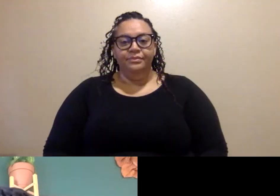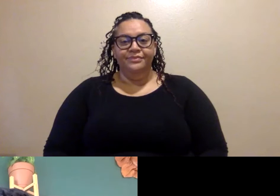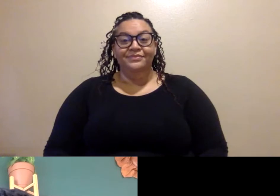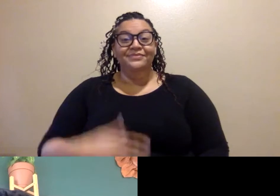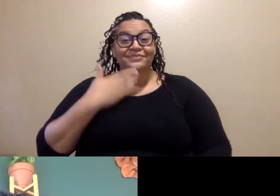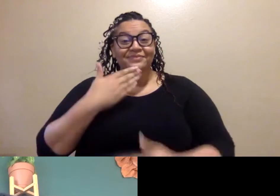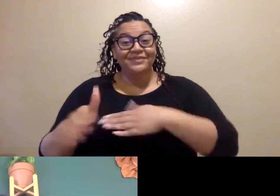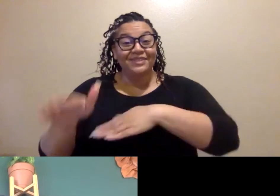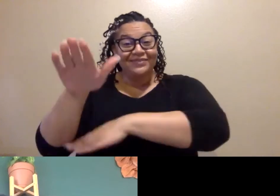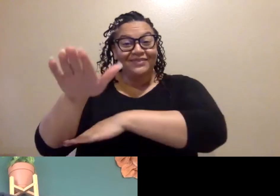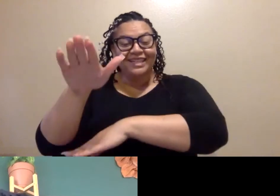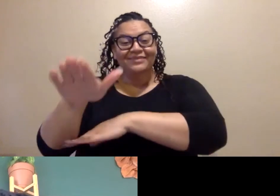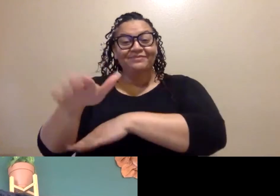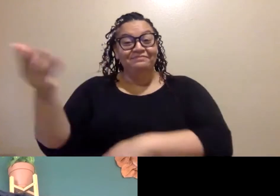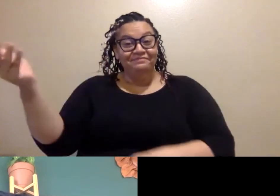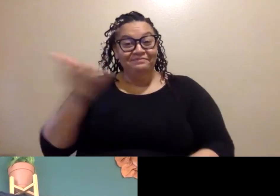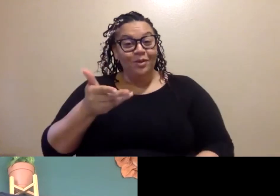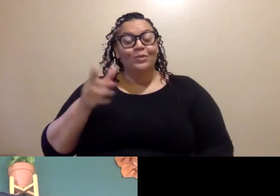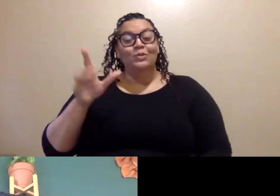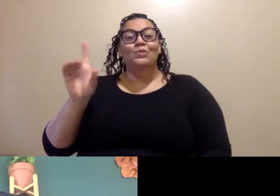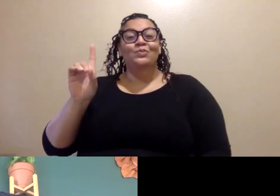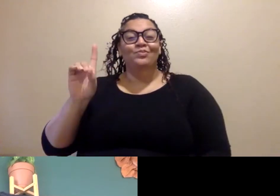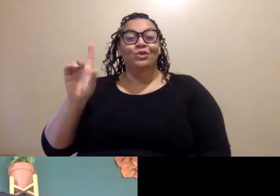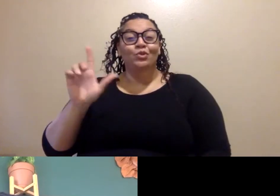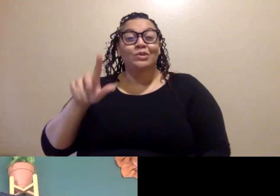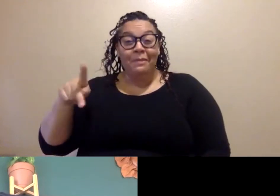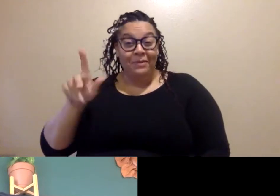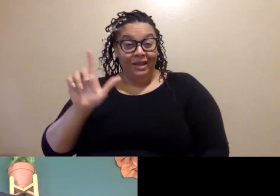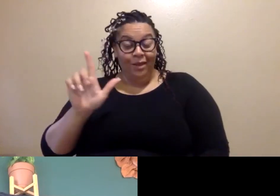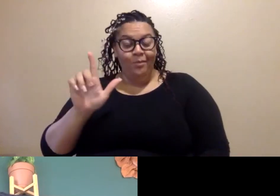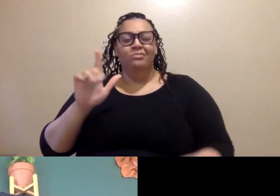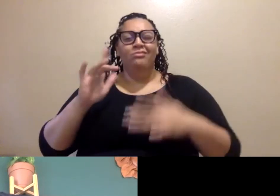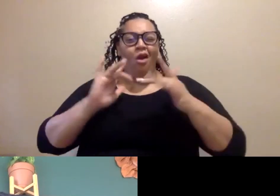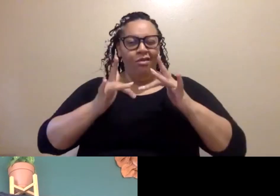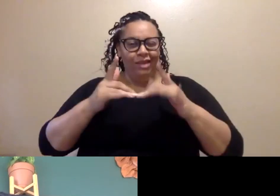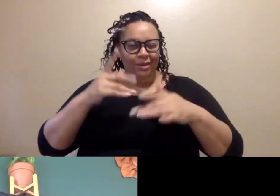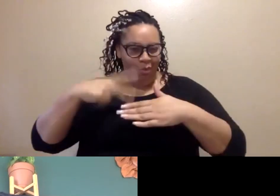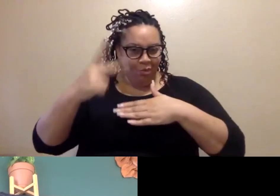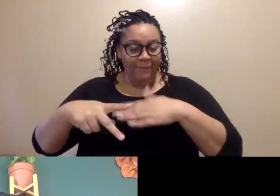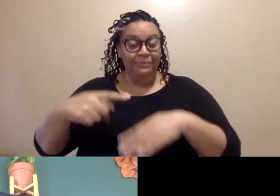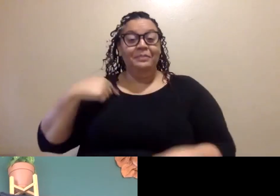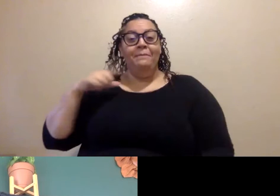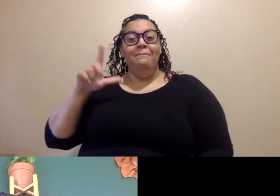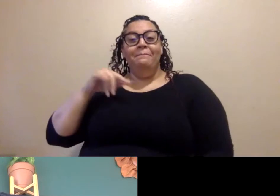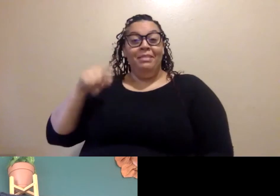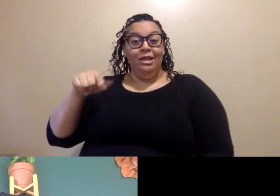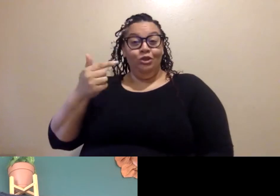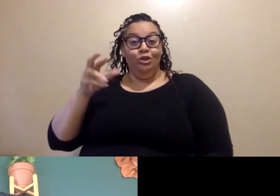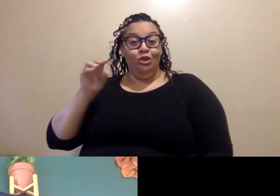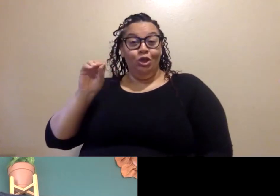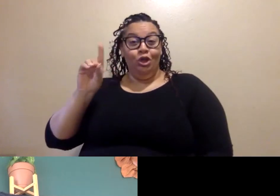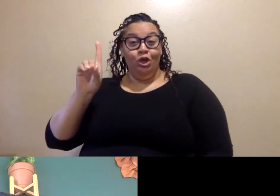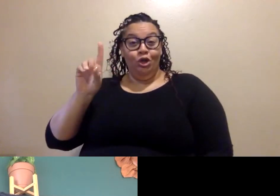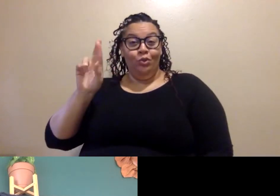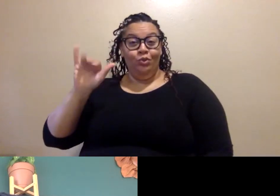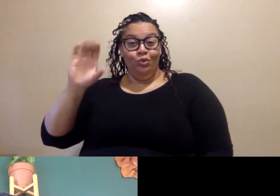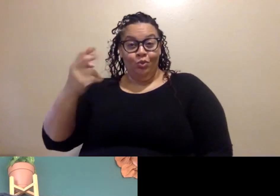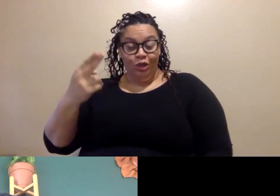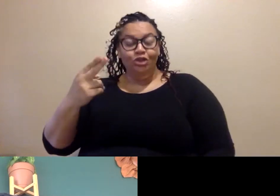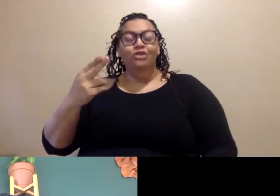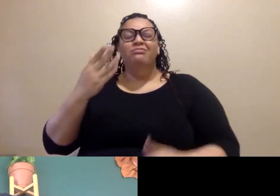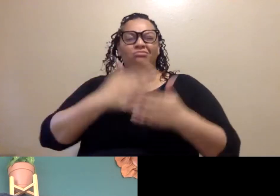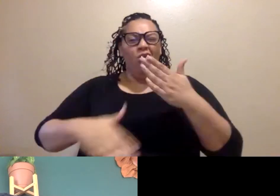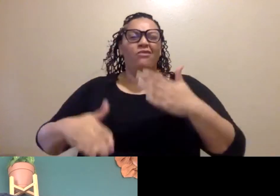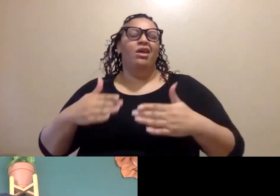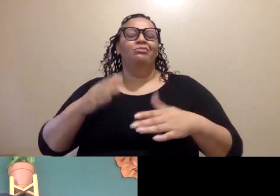Good evening. Welcome to Deschutes Public Library's online programming. I'm Liz Goodrich, part of the community relations team at Deschutes